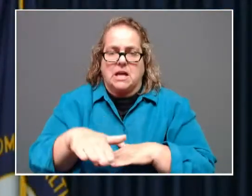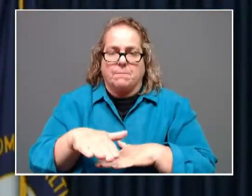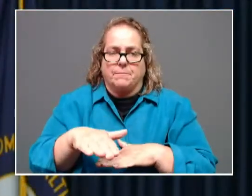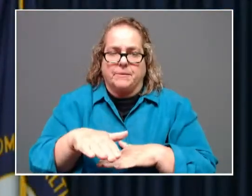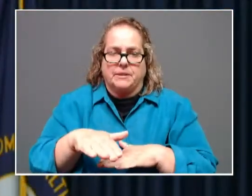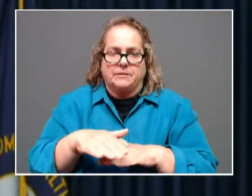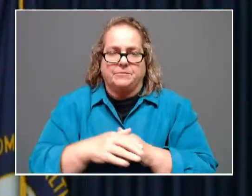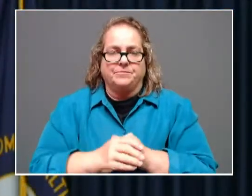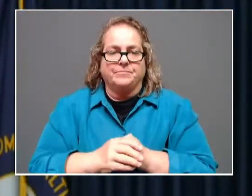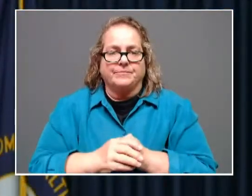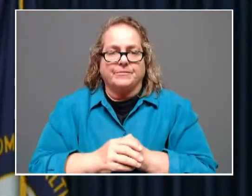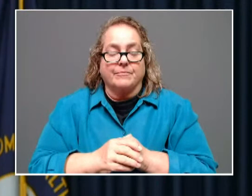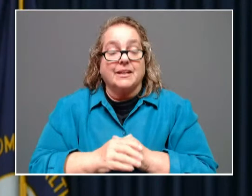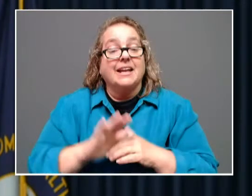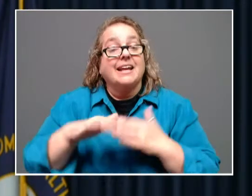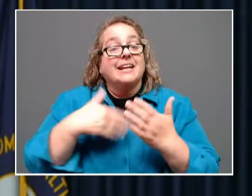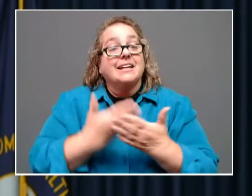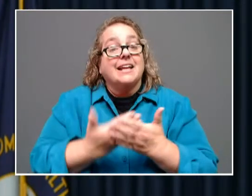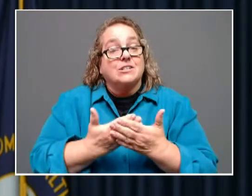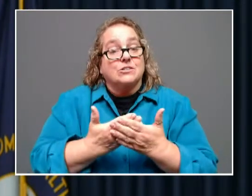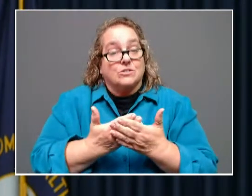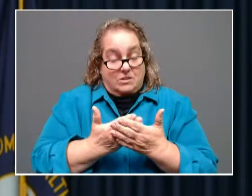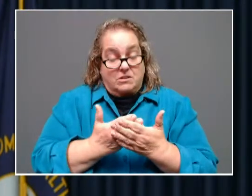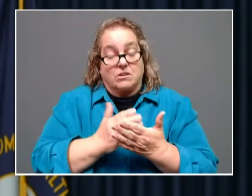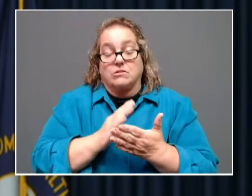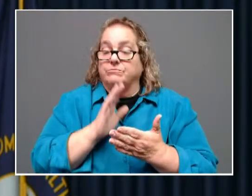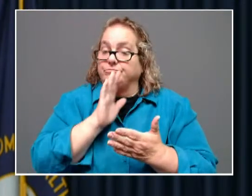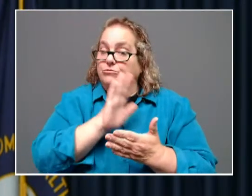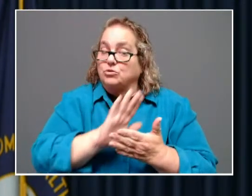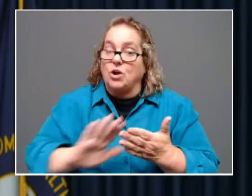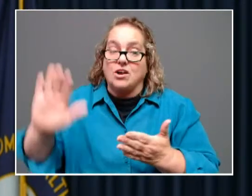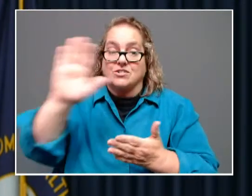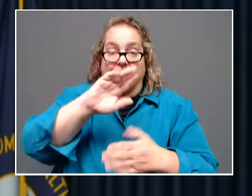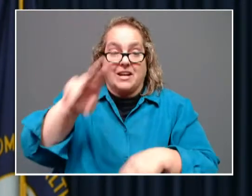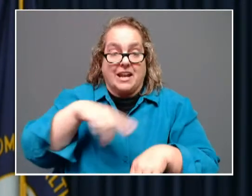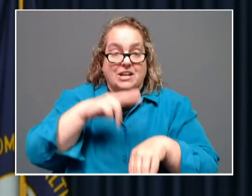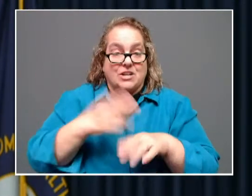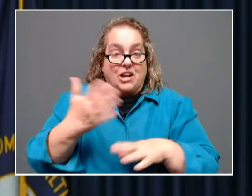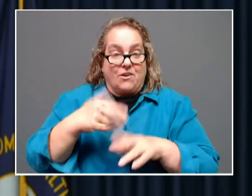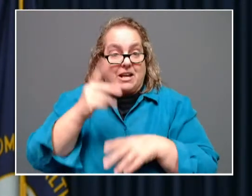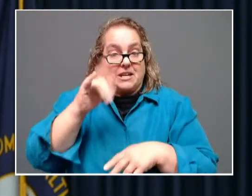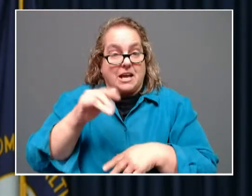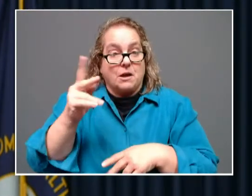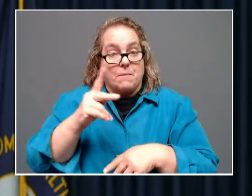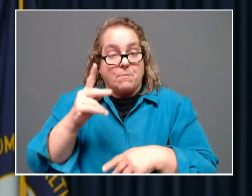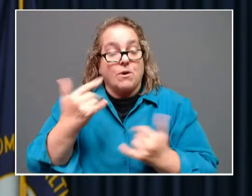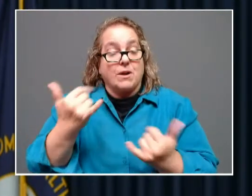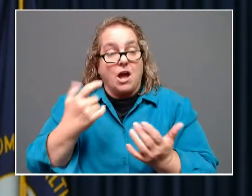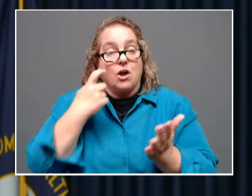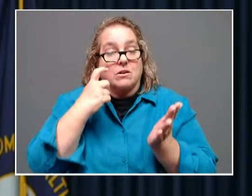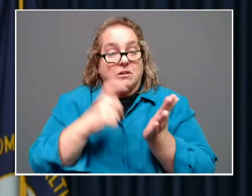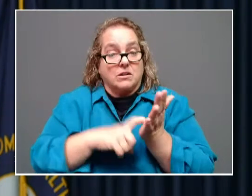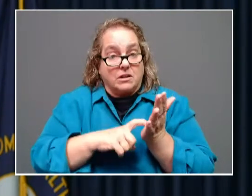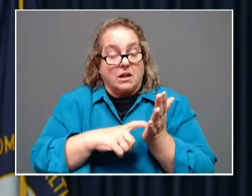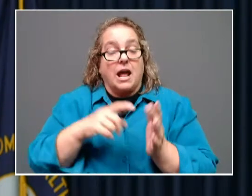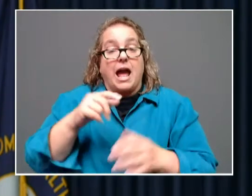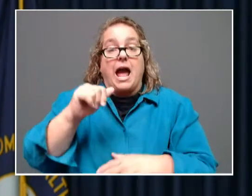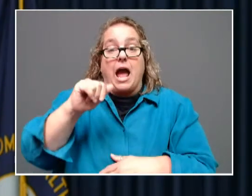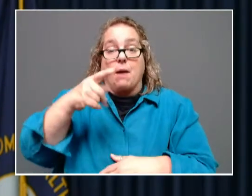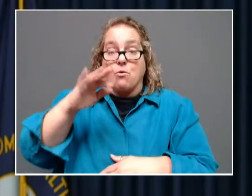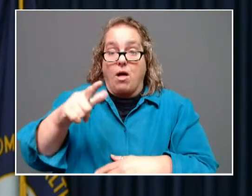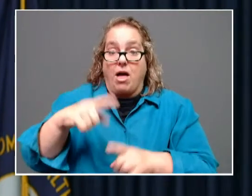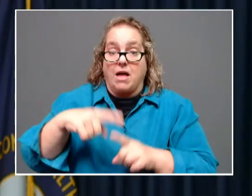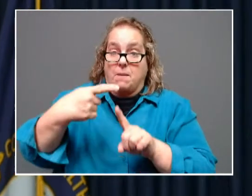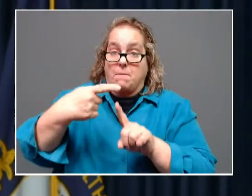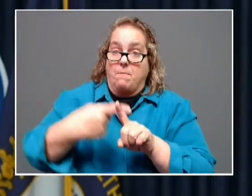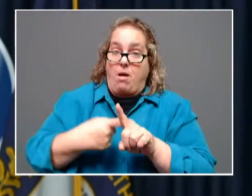Next, across the nation and right here in Kentucky, people are coming together to recognize April as Month of the Military Child. This is a time